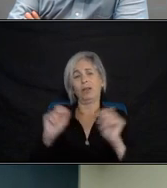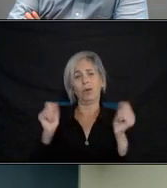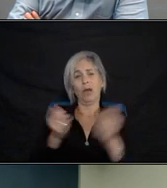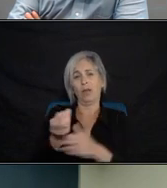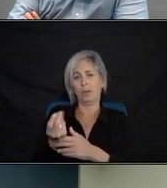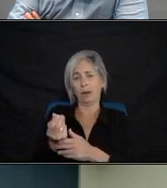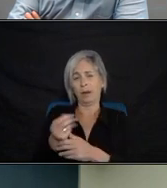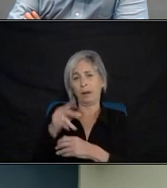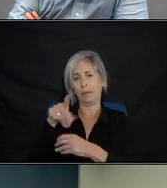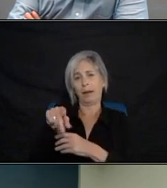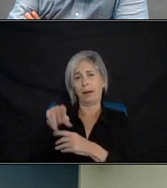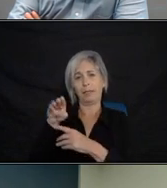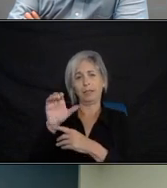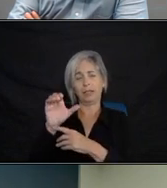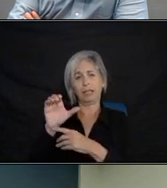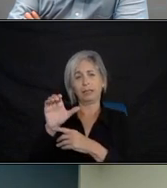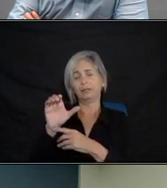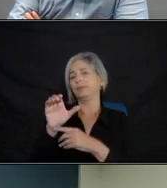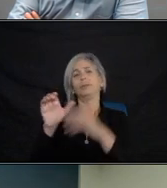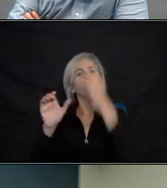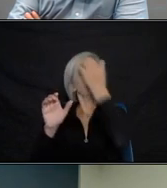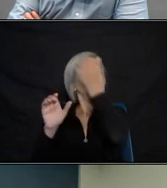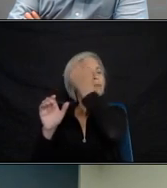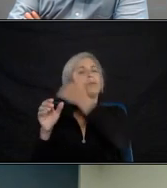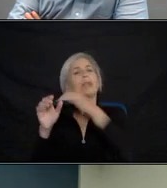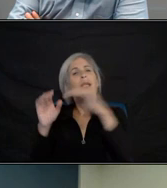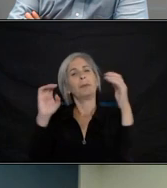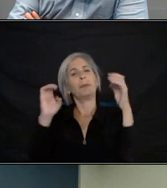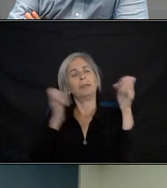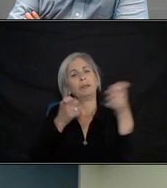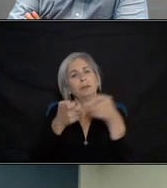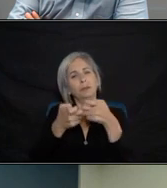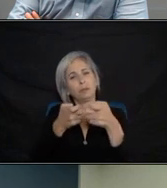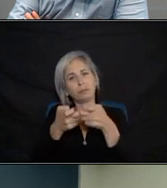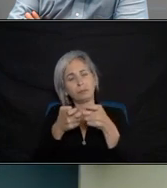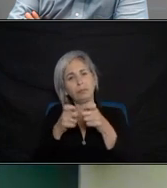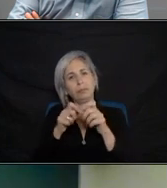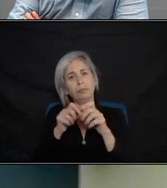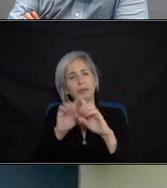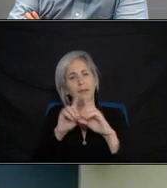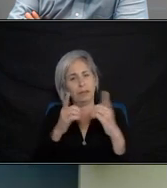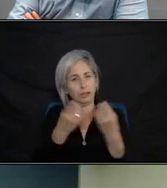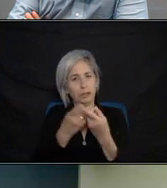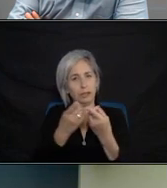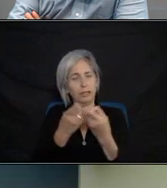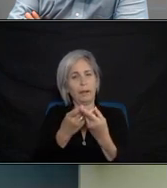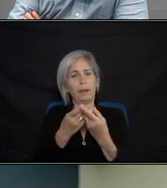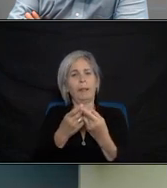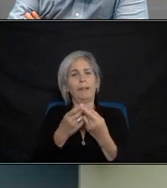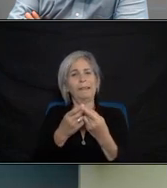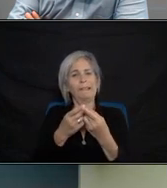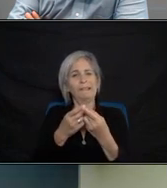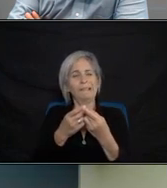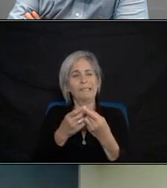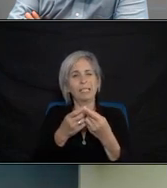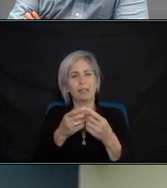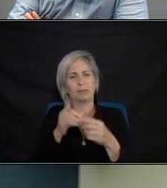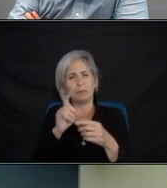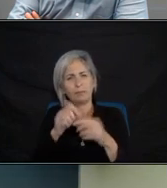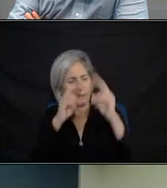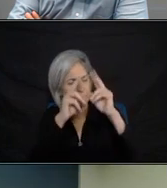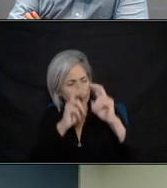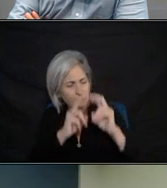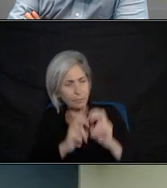Beach County's Environmental Resource Management Division visited the property recently and reports that there needs to be a comprehensive